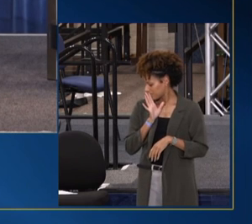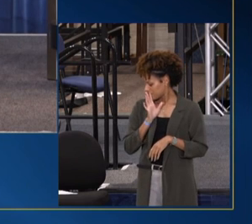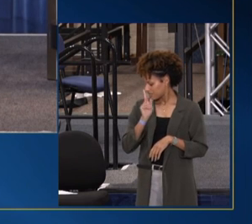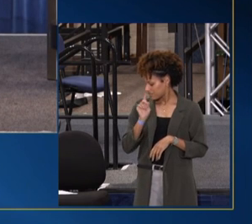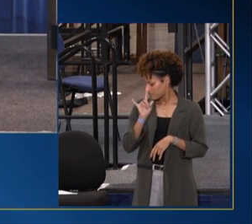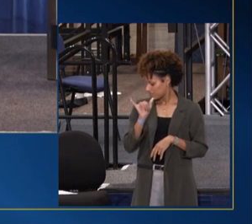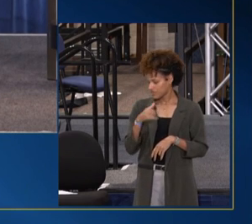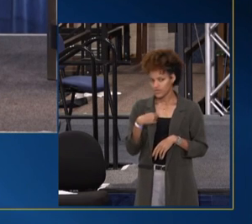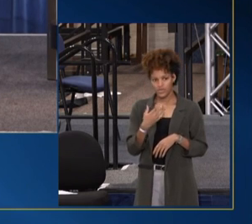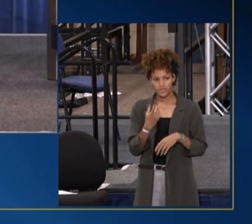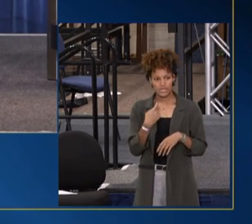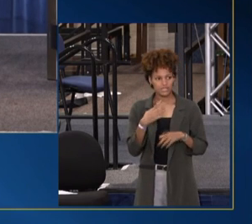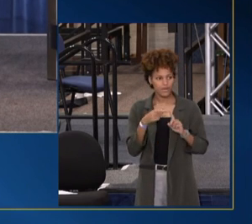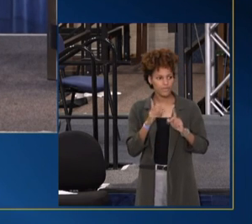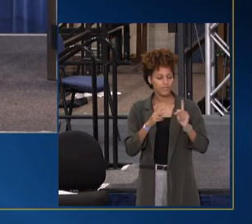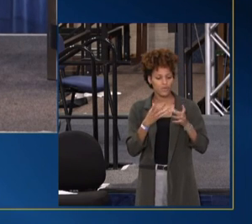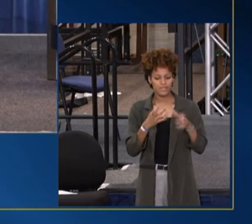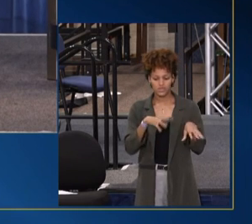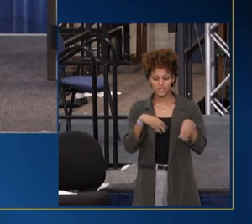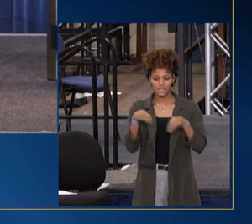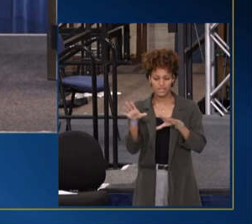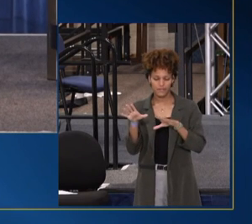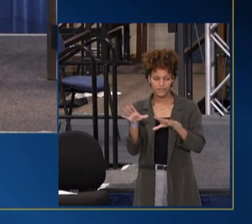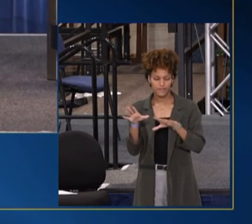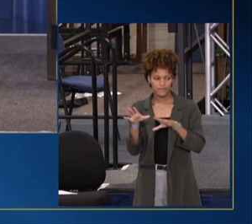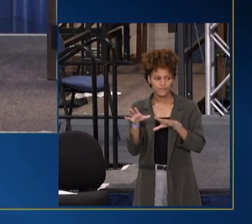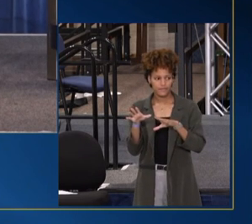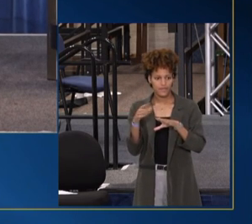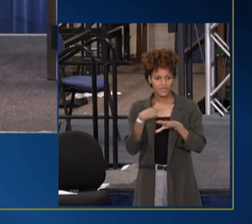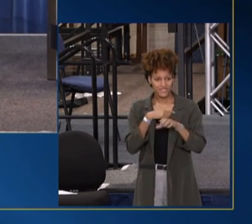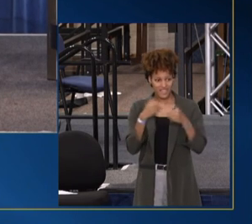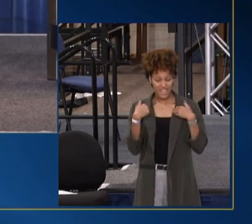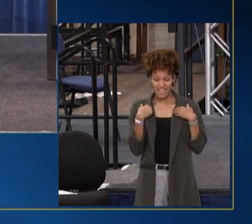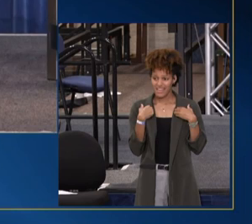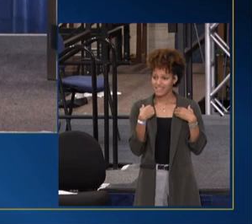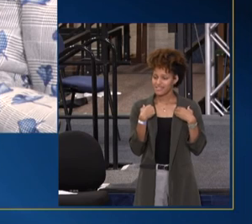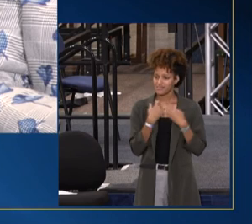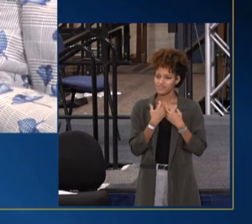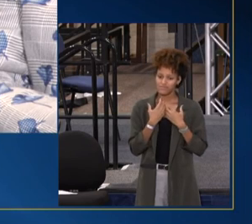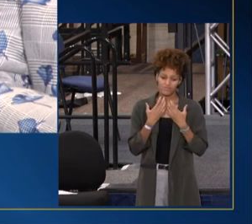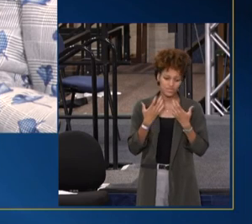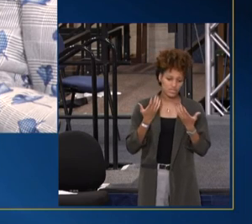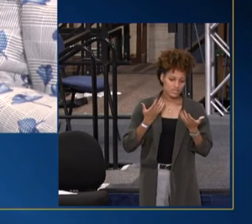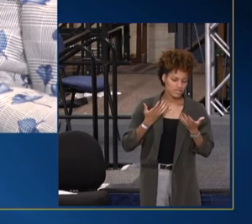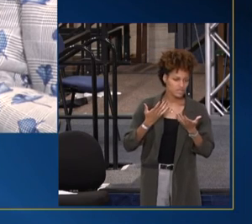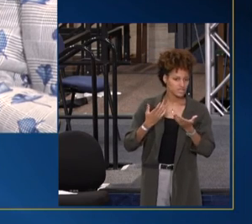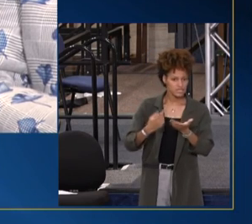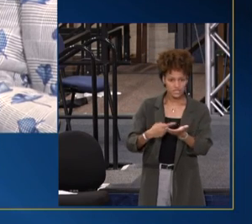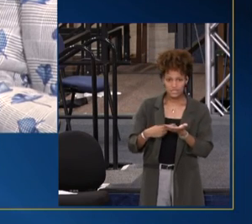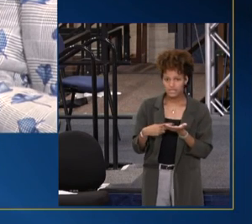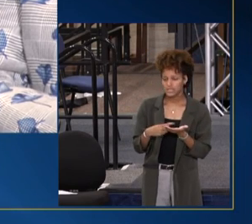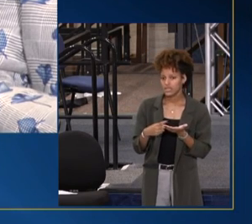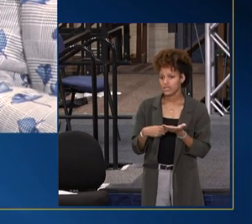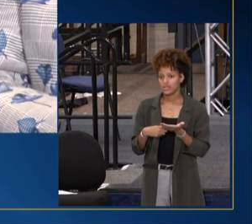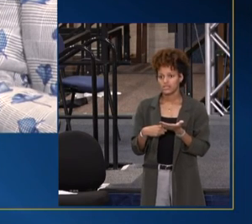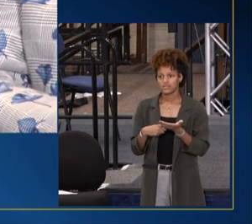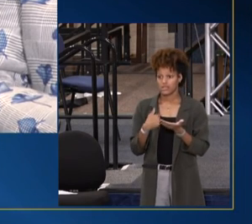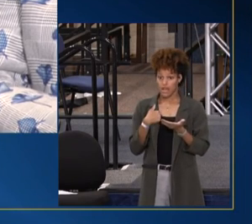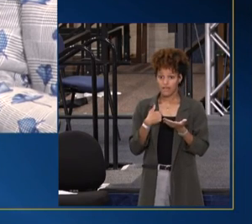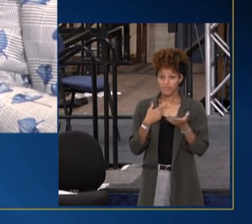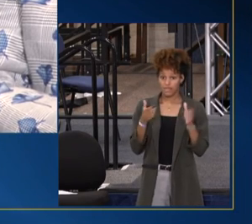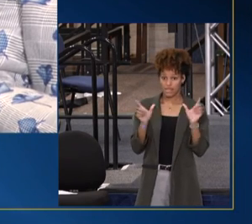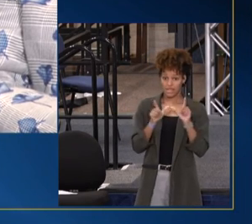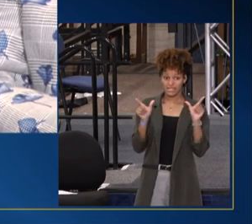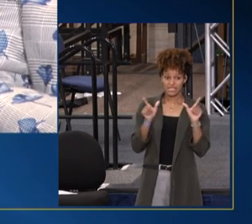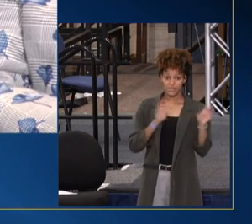folks wanting to leave. We have had conversations with, I'm a licensed